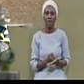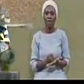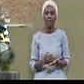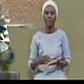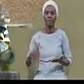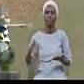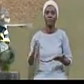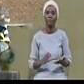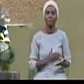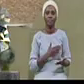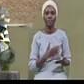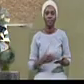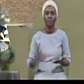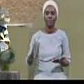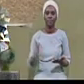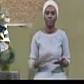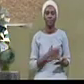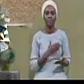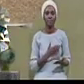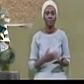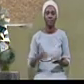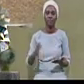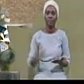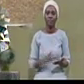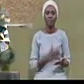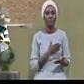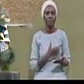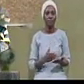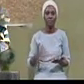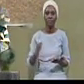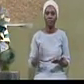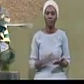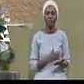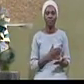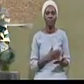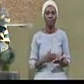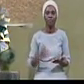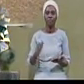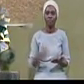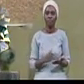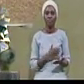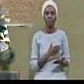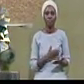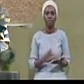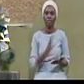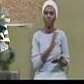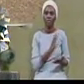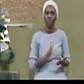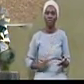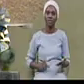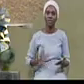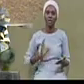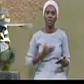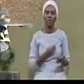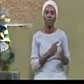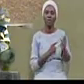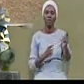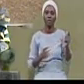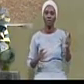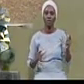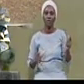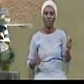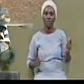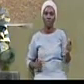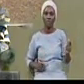Amen. Magnify him, magnify him, magnify Christ the